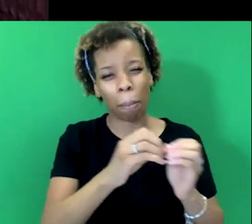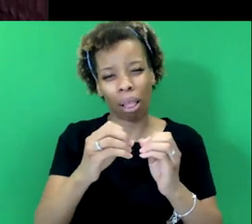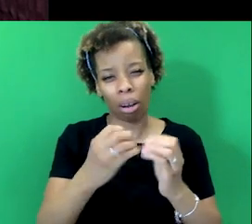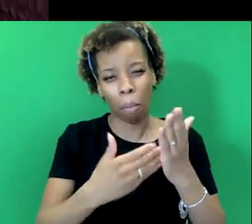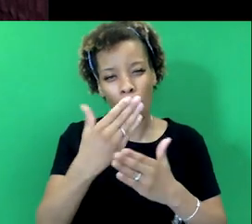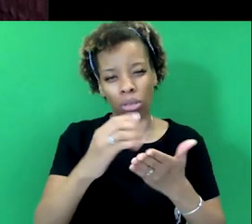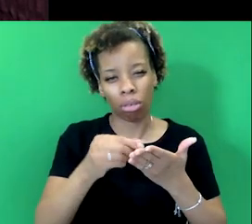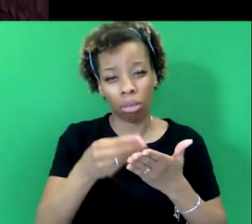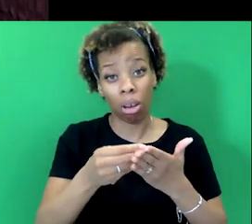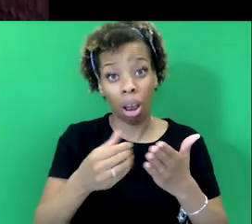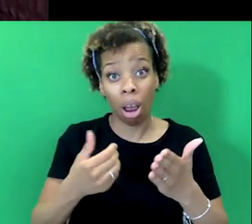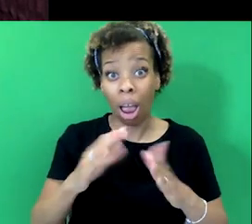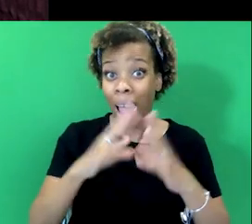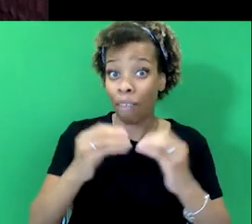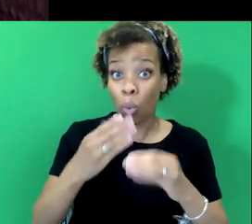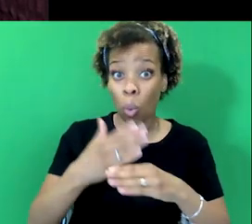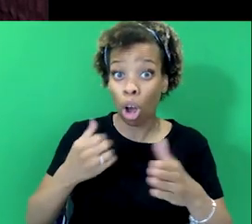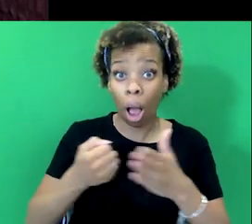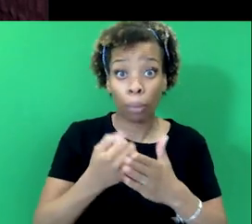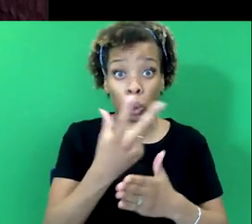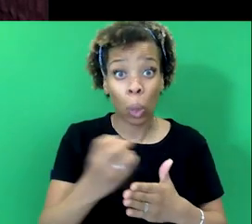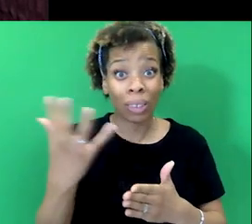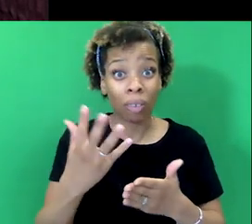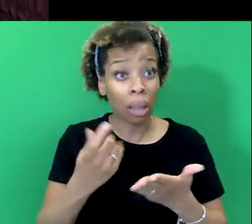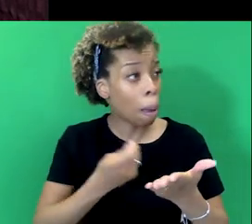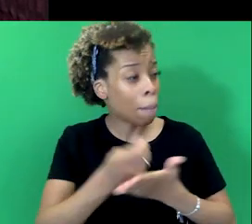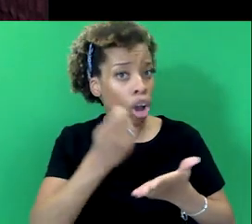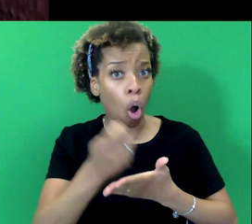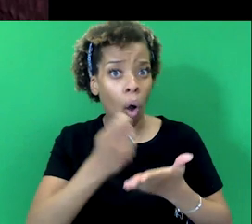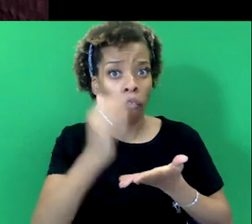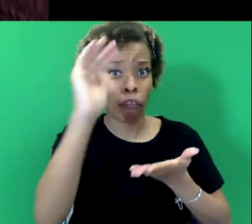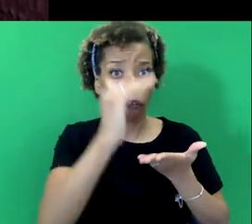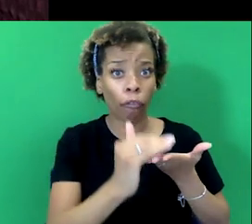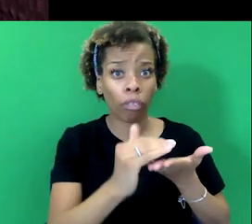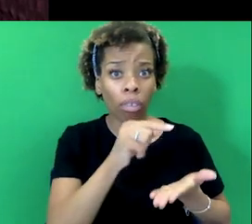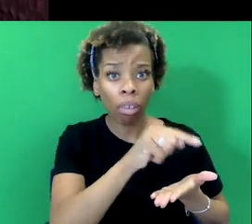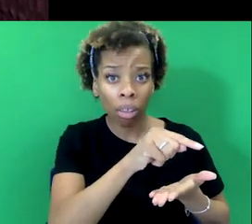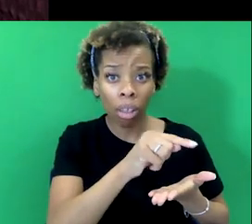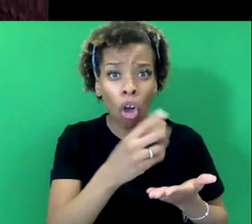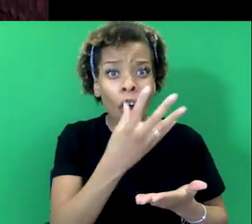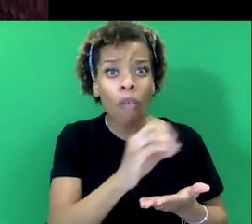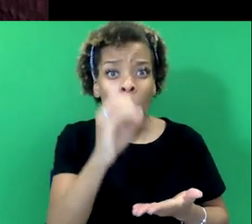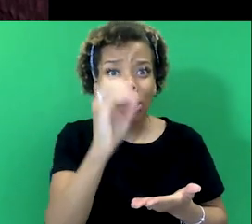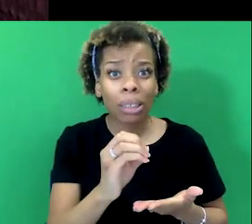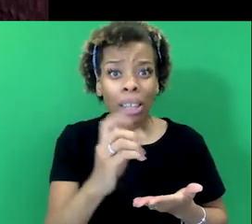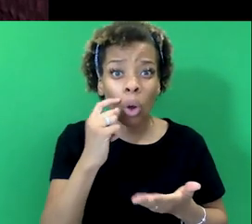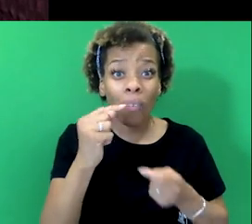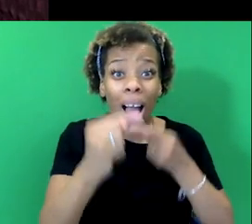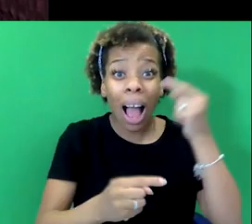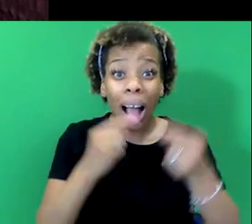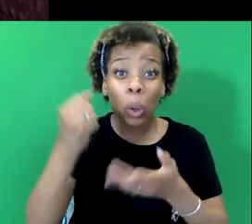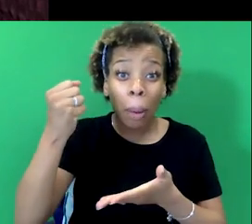working up until 2015, paid off that amount, which was 40% of the annual budget